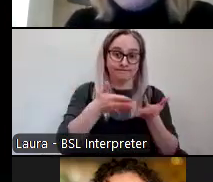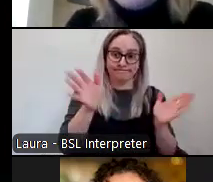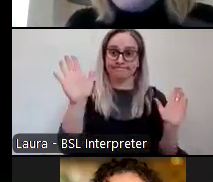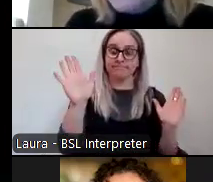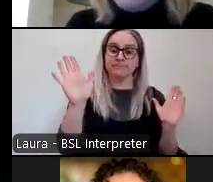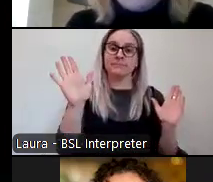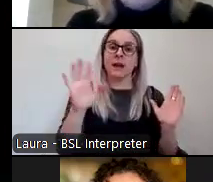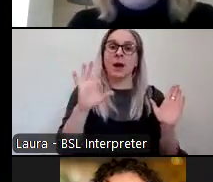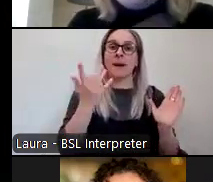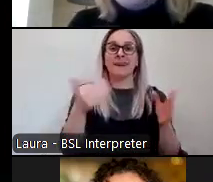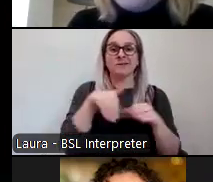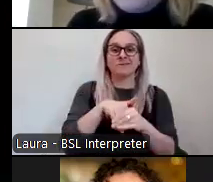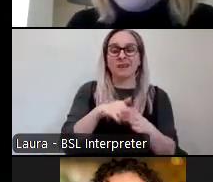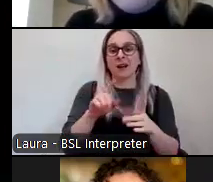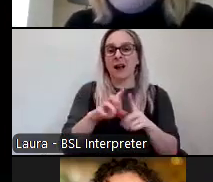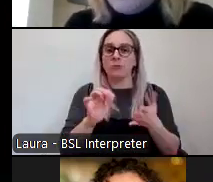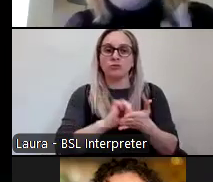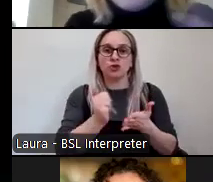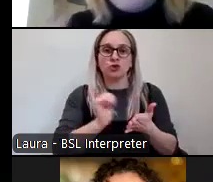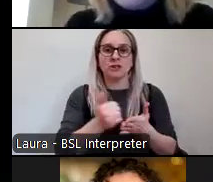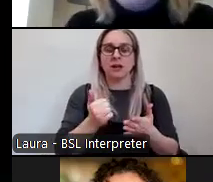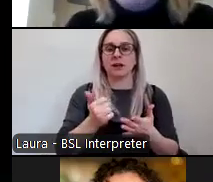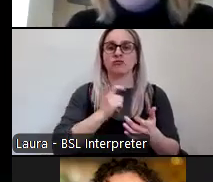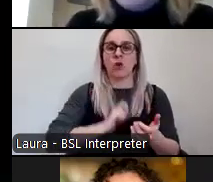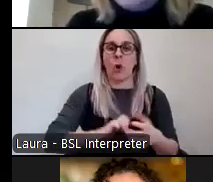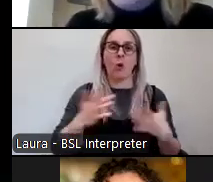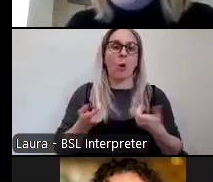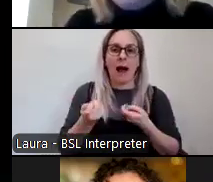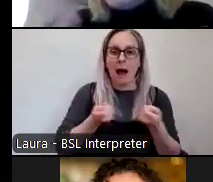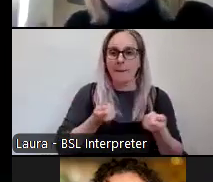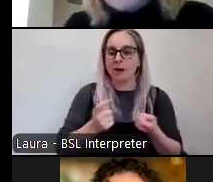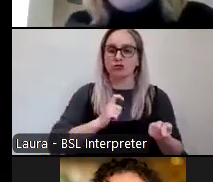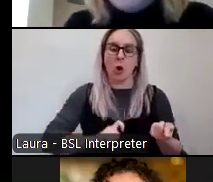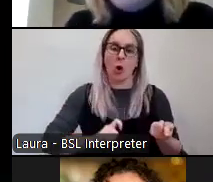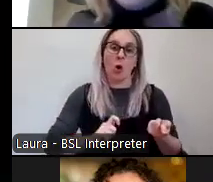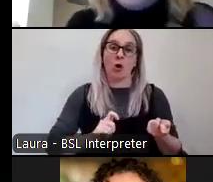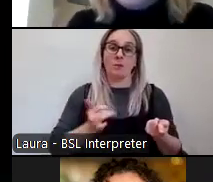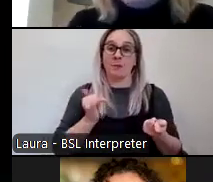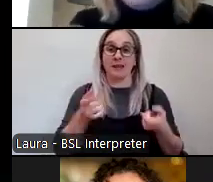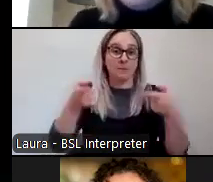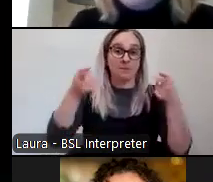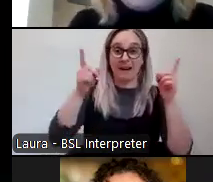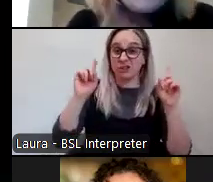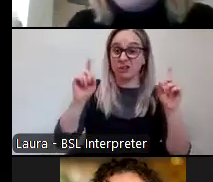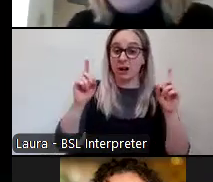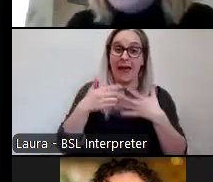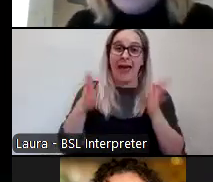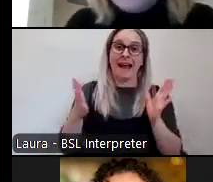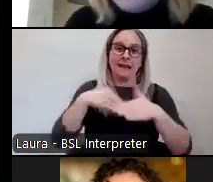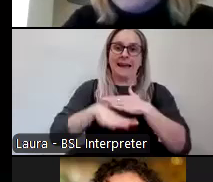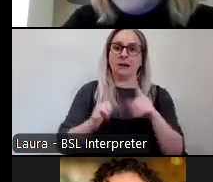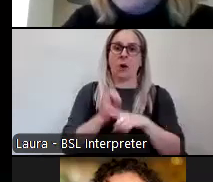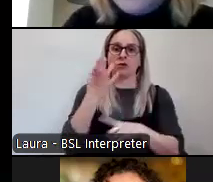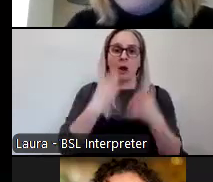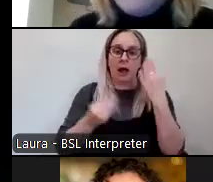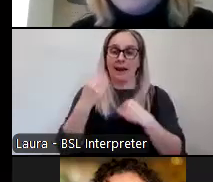in a producing role or an administrative role, project management role, a directorial role within cultural learning. Any of those roles